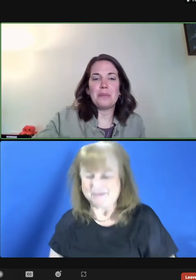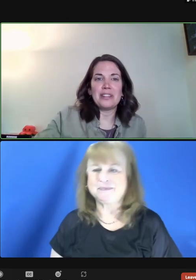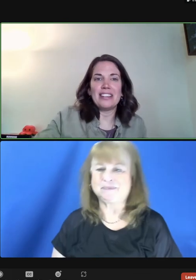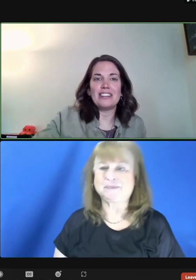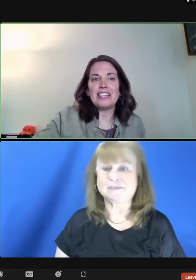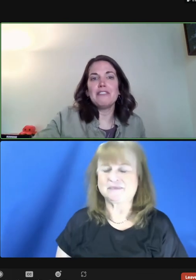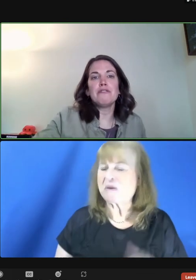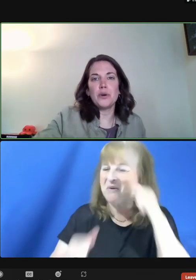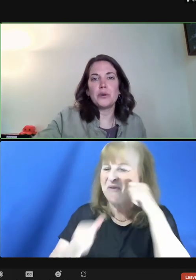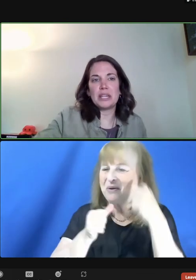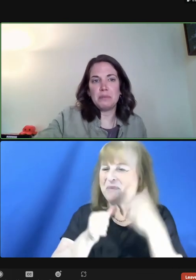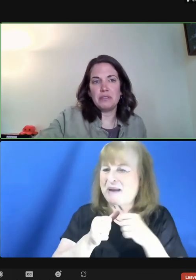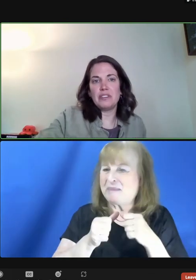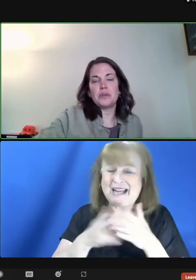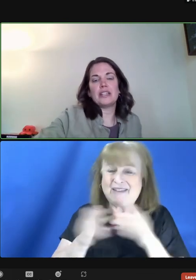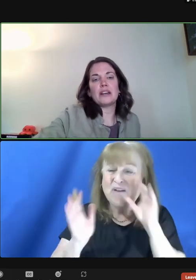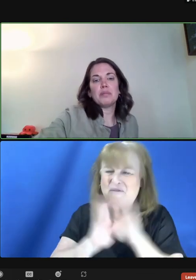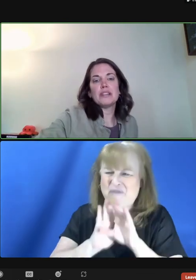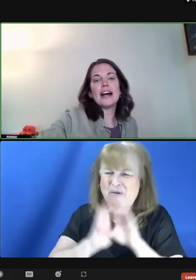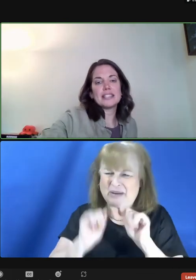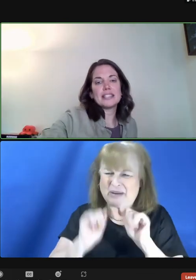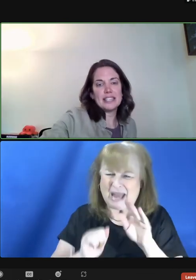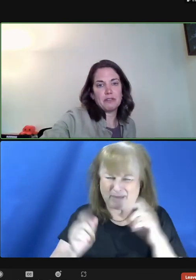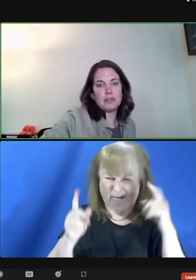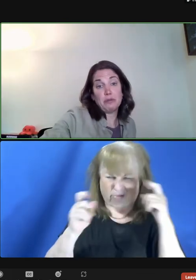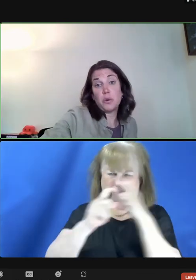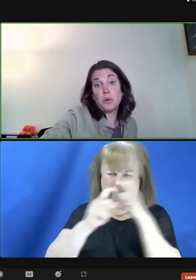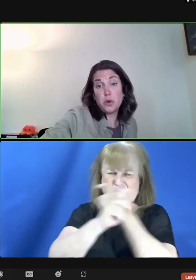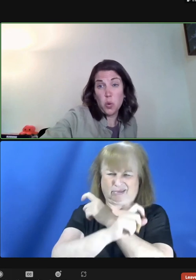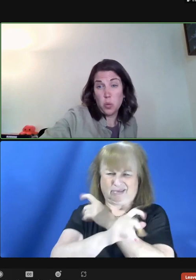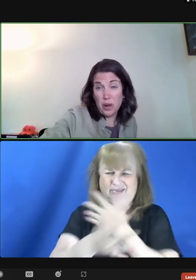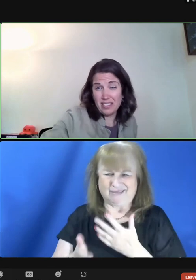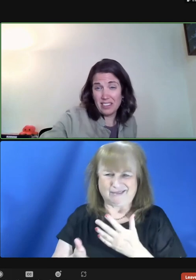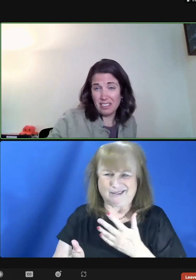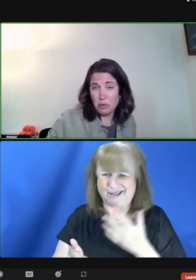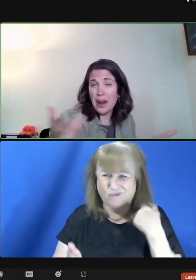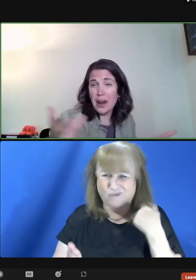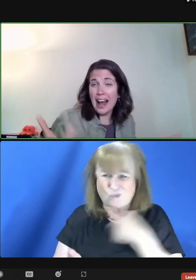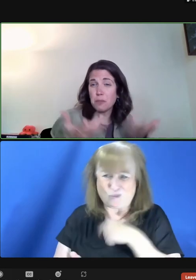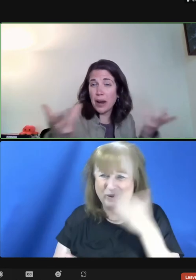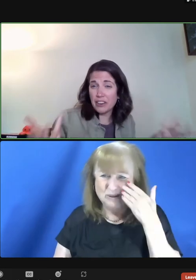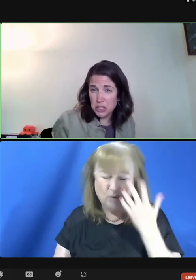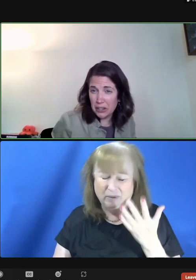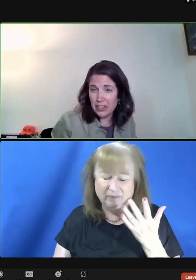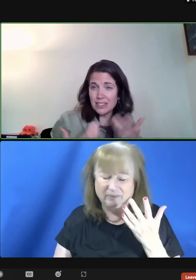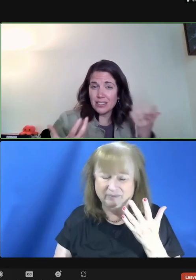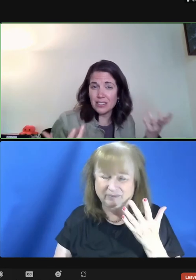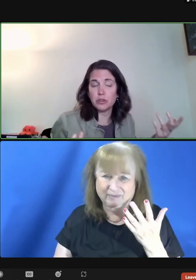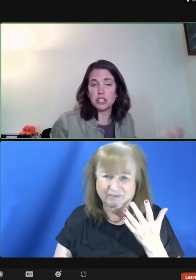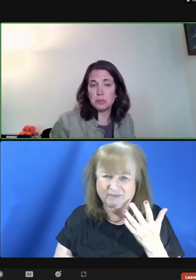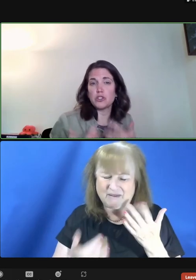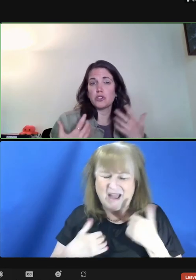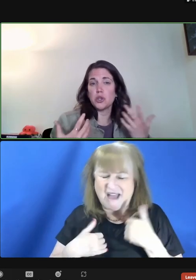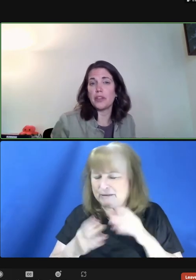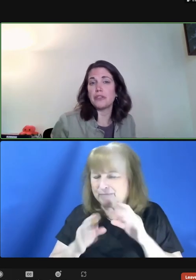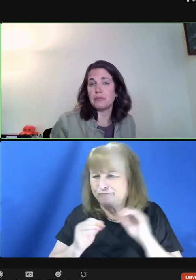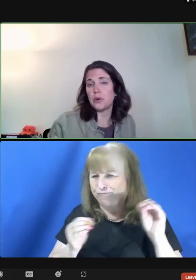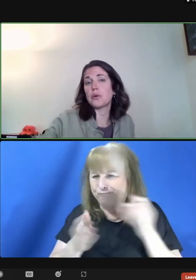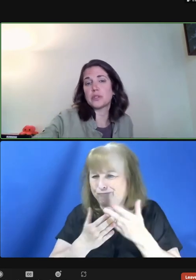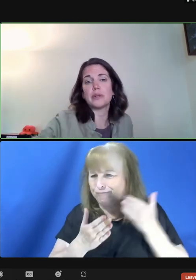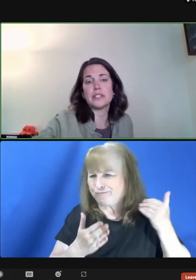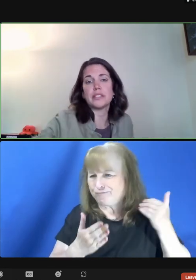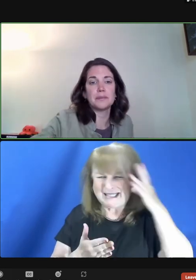But just remembering that even photos can be visually complex if we don't know if we don't have prior experience or exposure